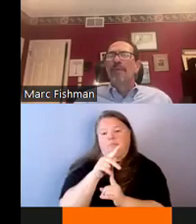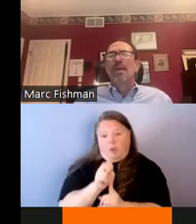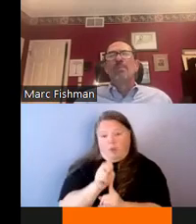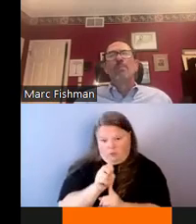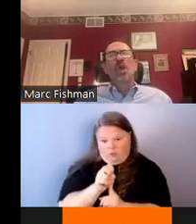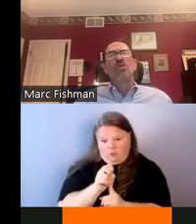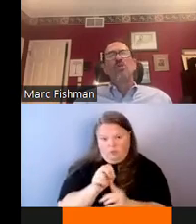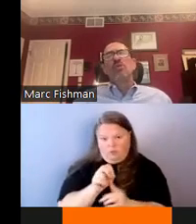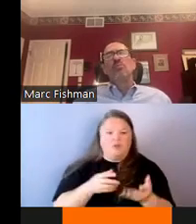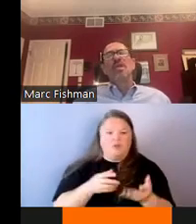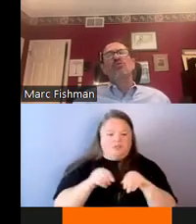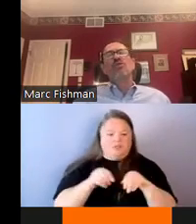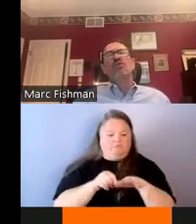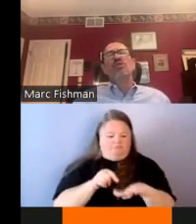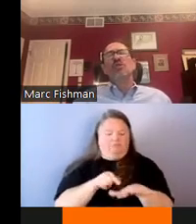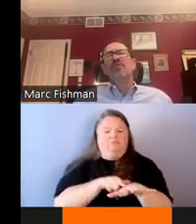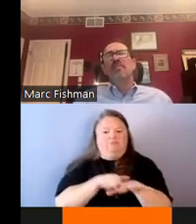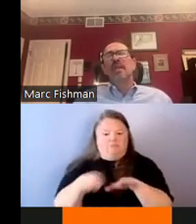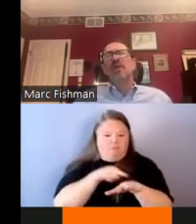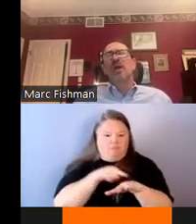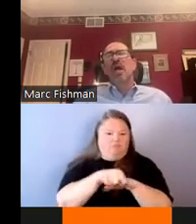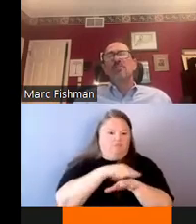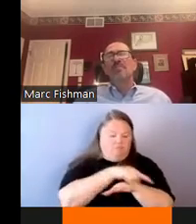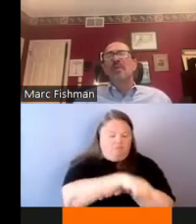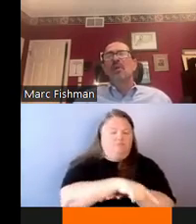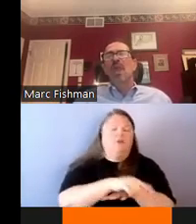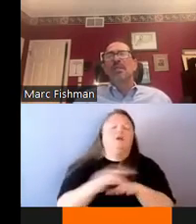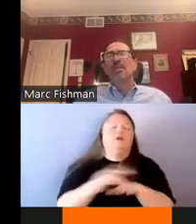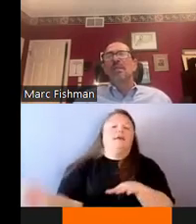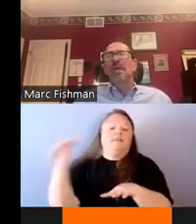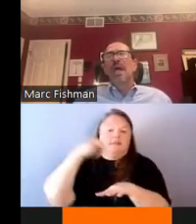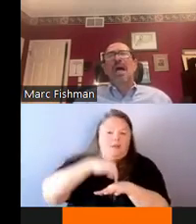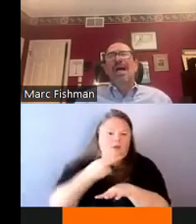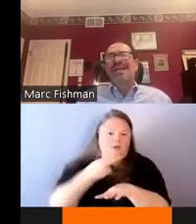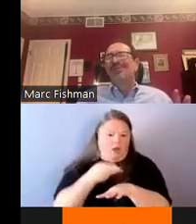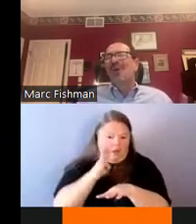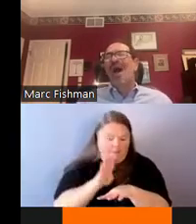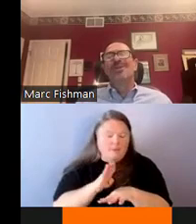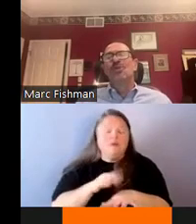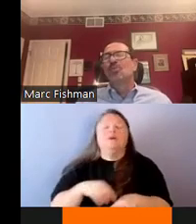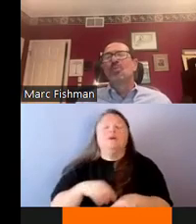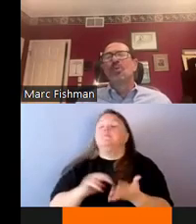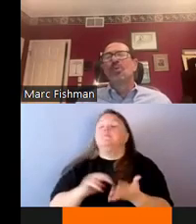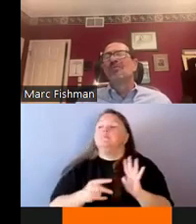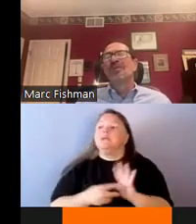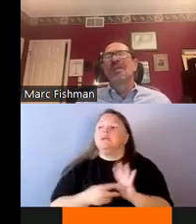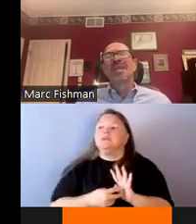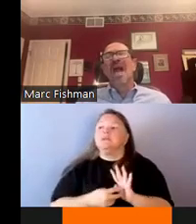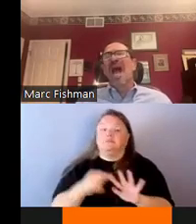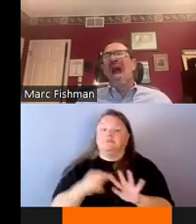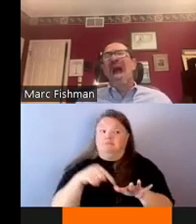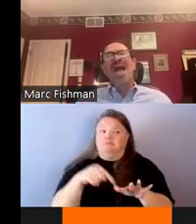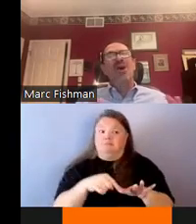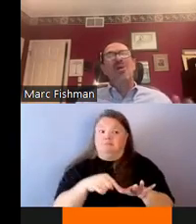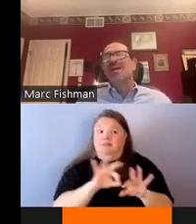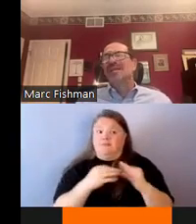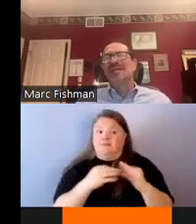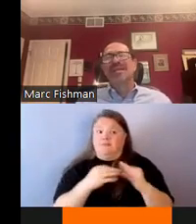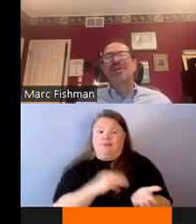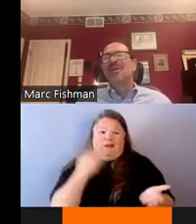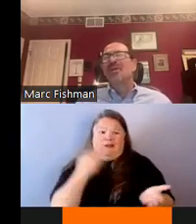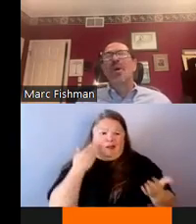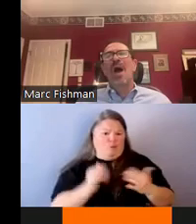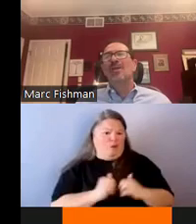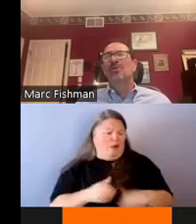hub, because pediatricians and family care docs might be reluctant. I don't know how to do buprenorphine. I